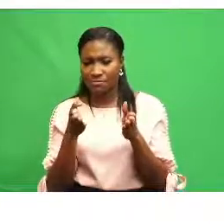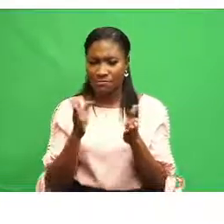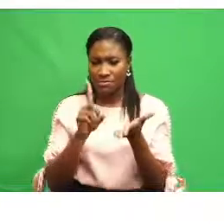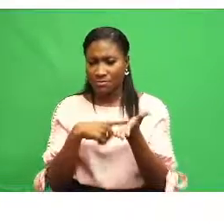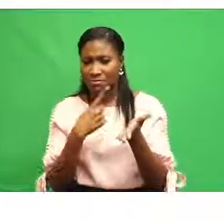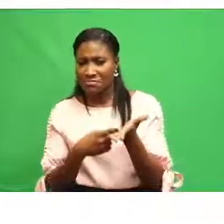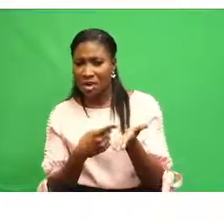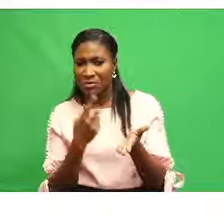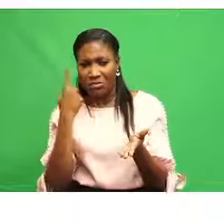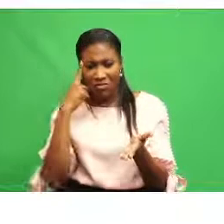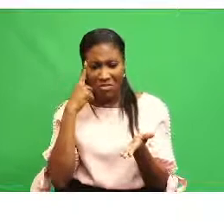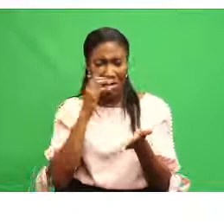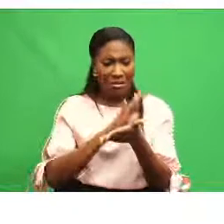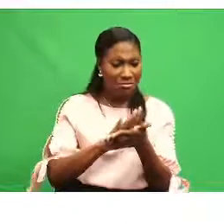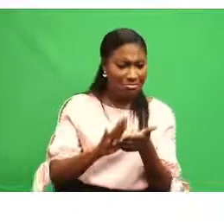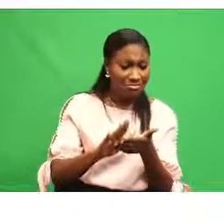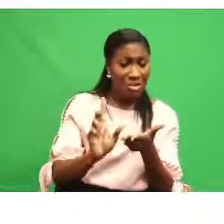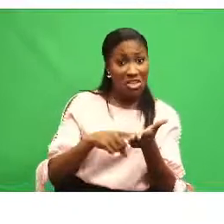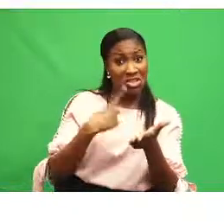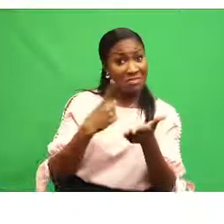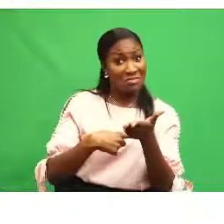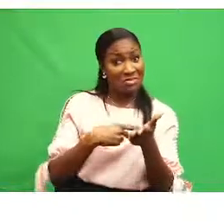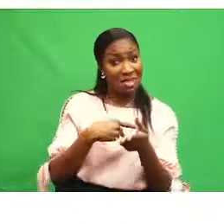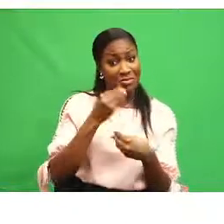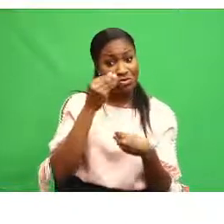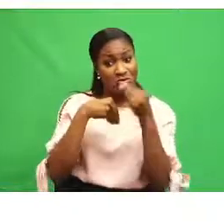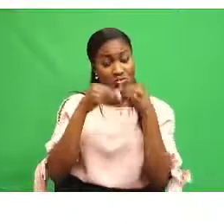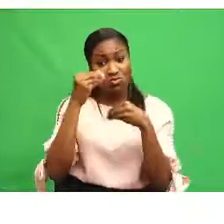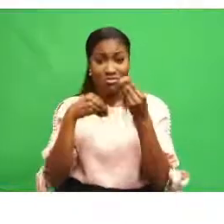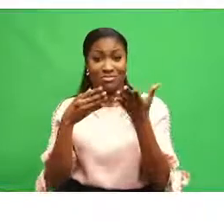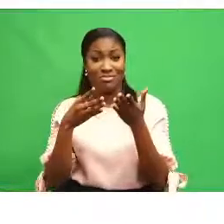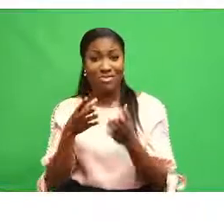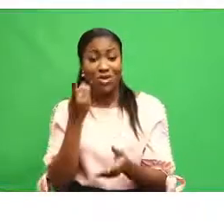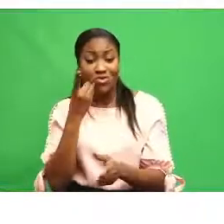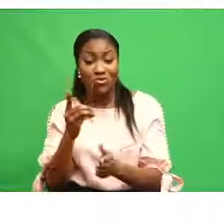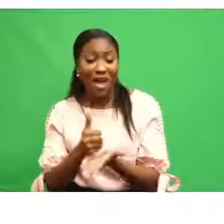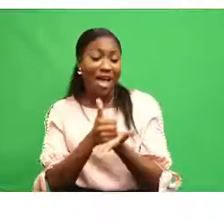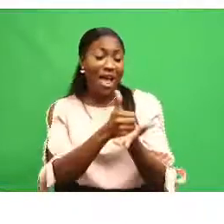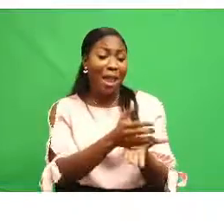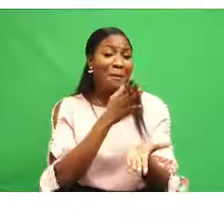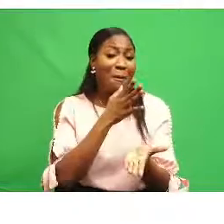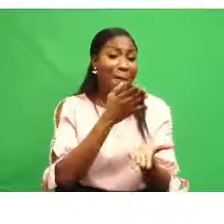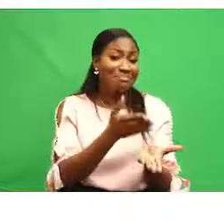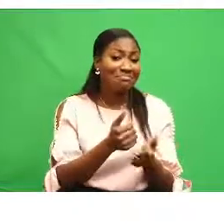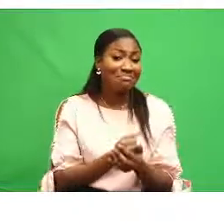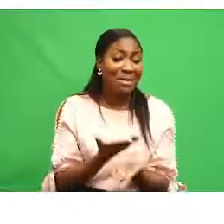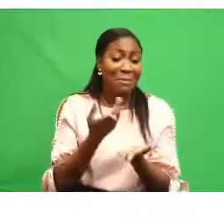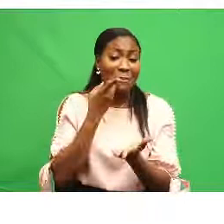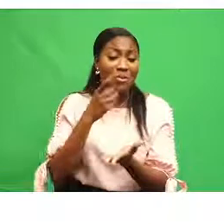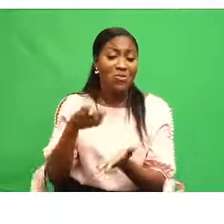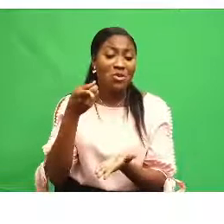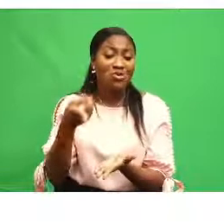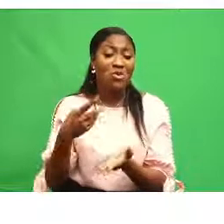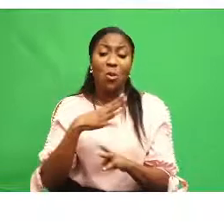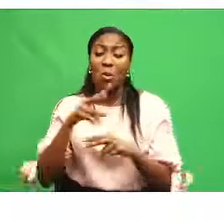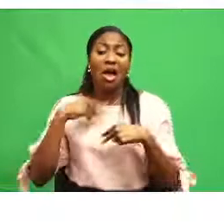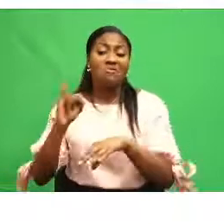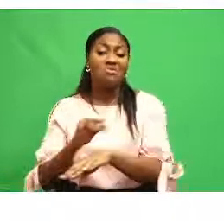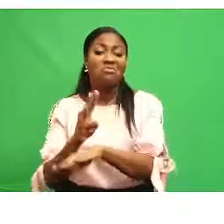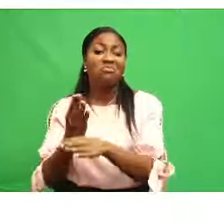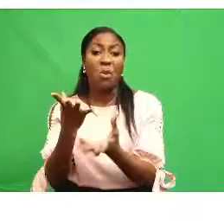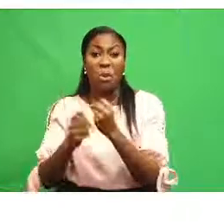sometimes it doesn't. Mary's helping mommy. Mary doesn't have the means of her own, and Mary could well take this